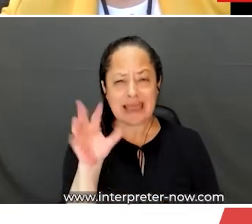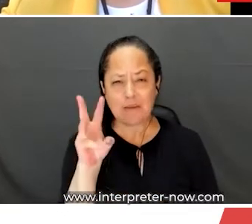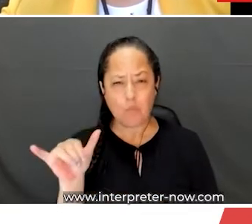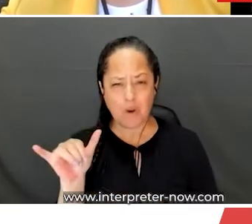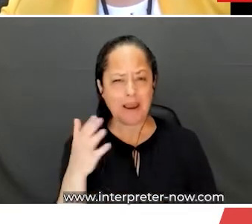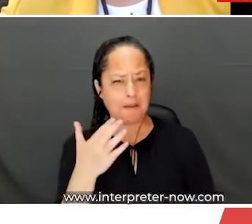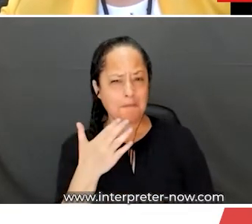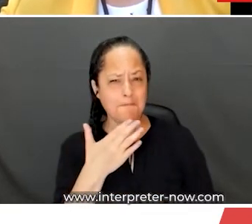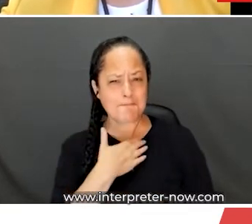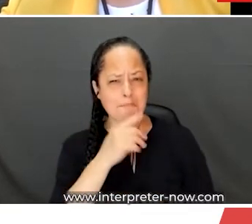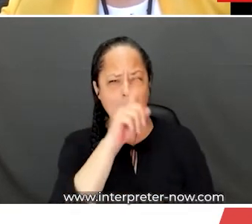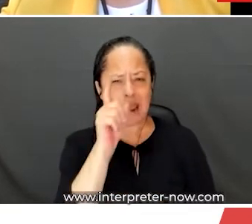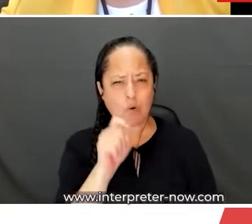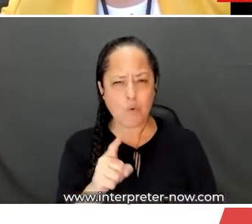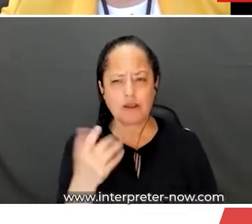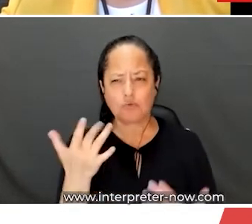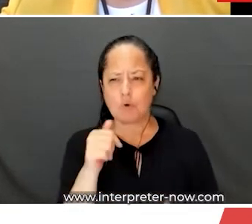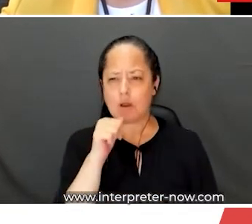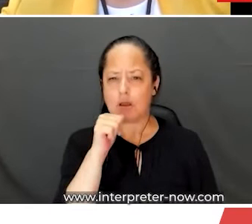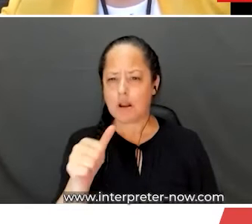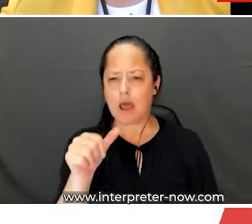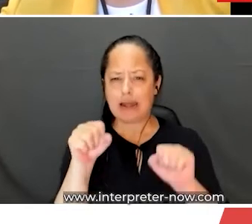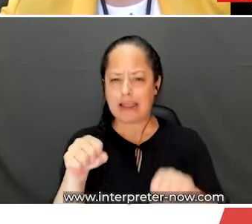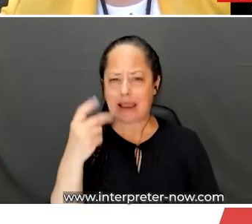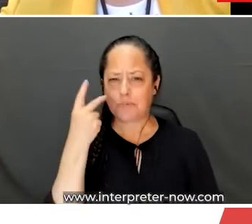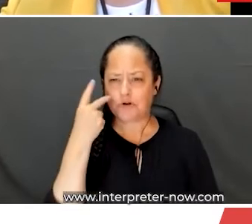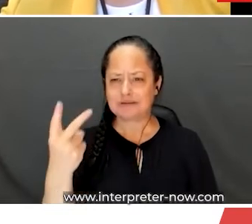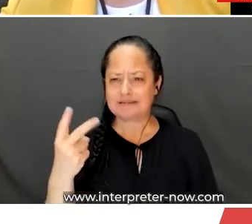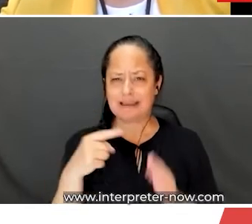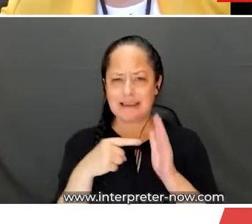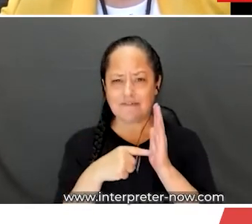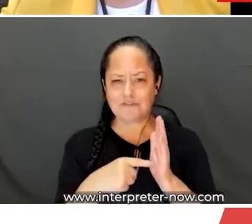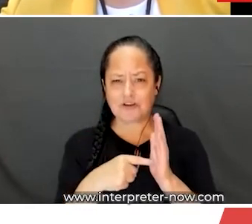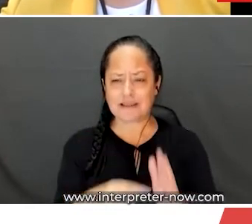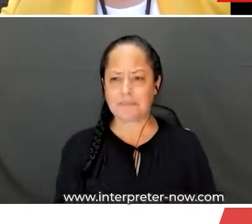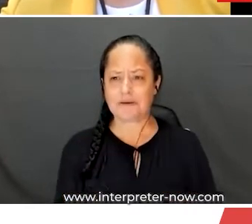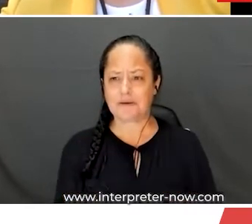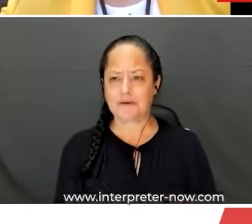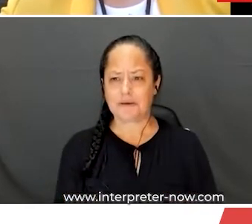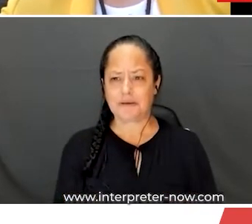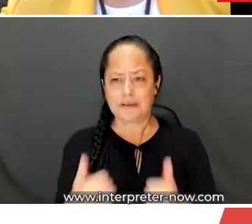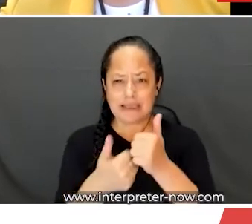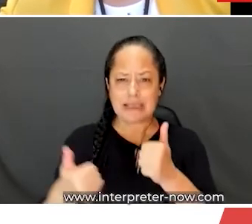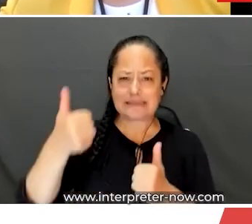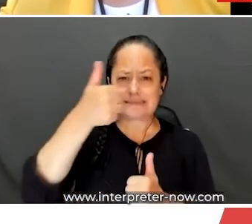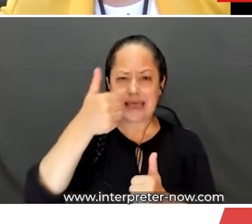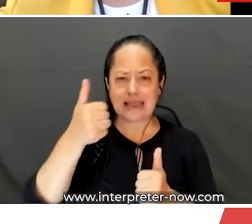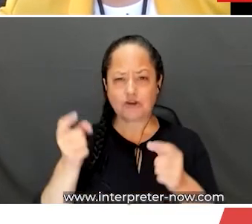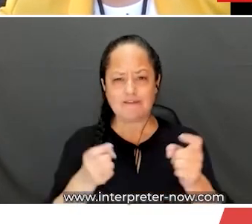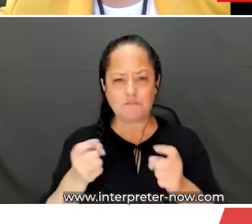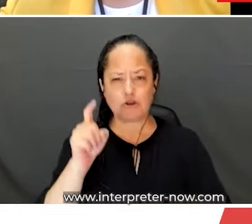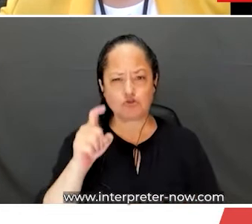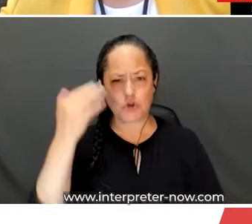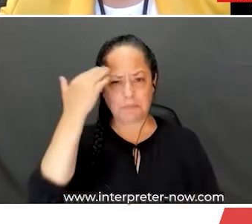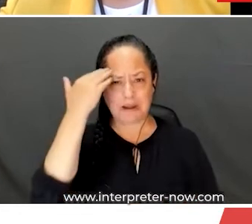my question. Why we are not able to see that, for instance, executive management, they should be aware